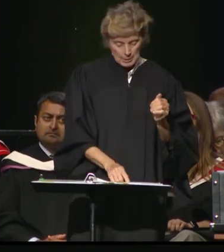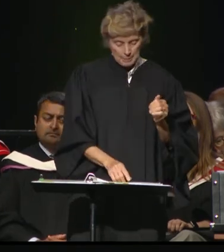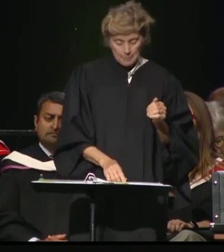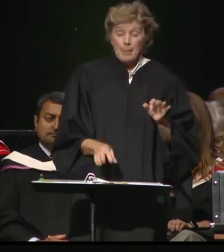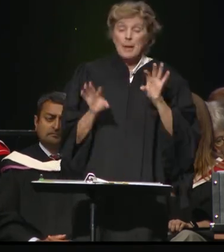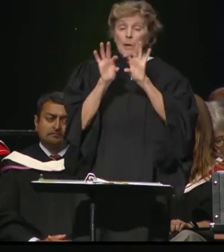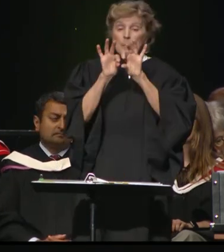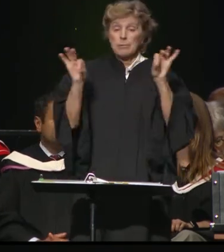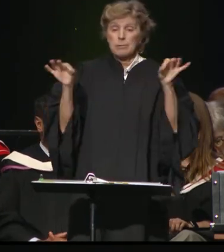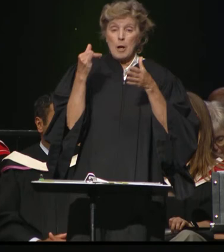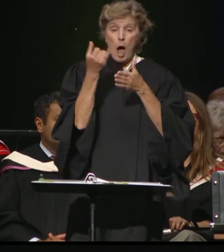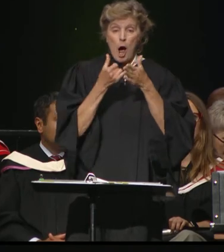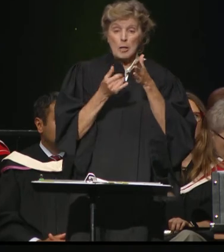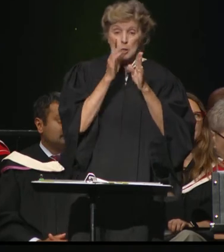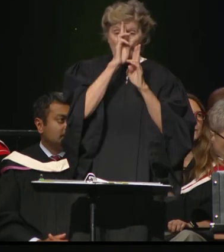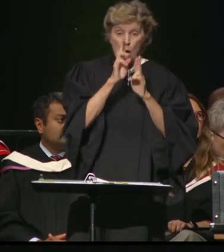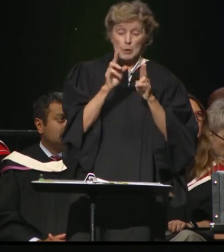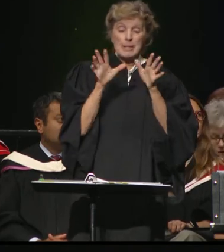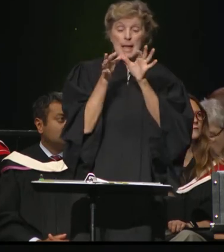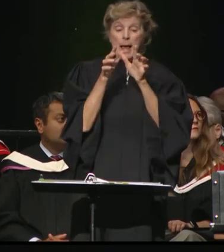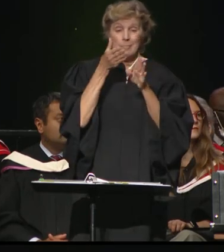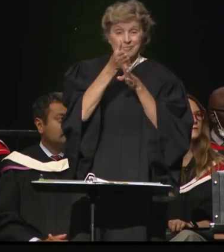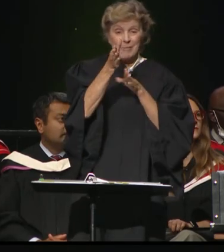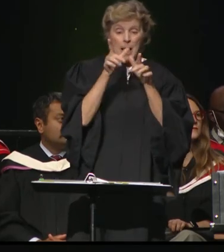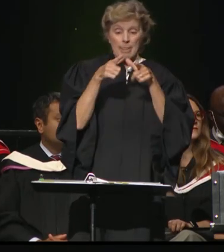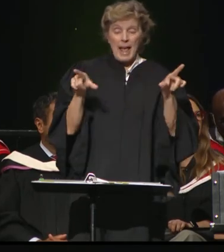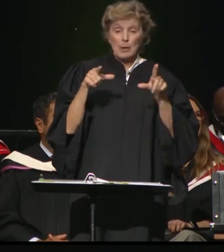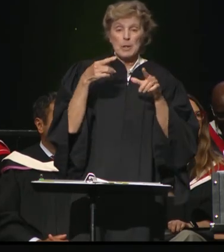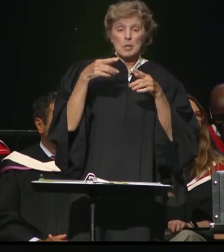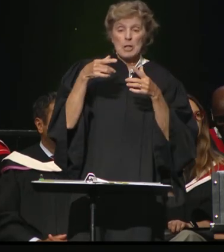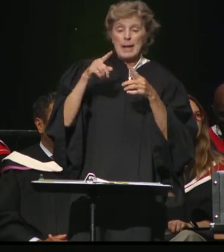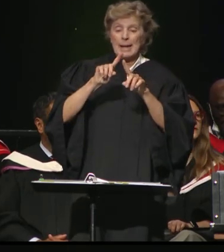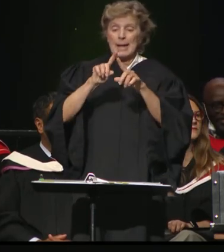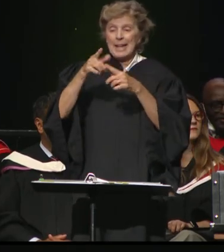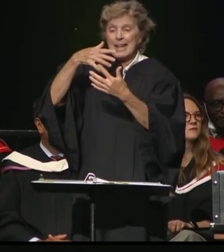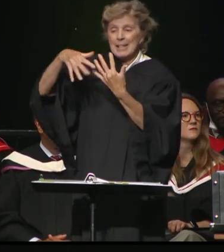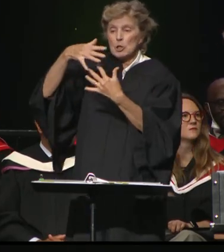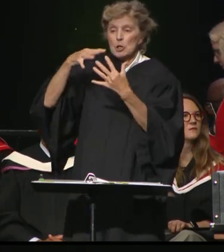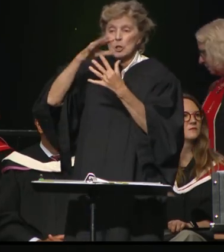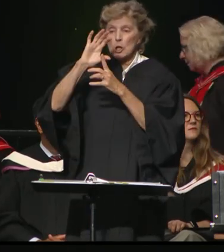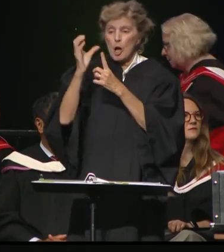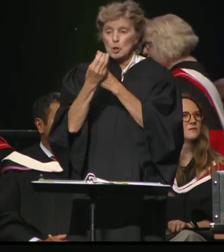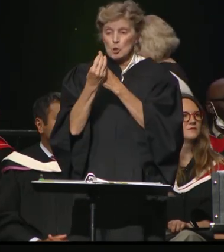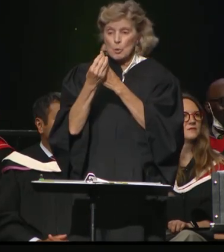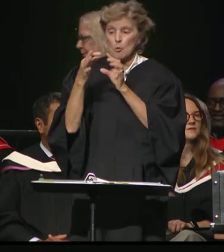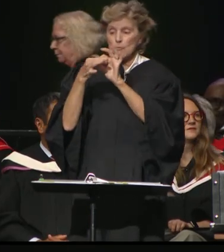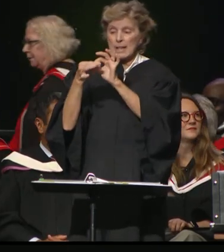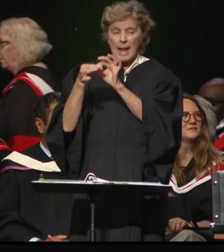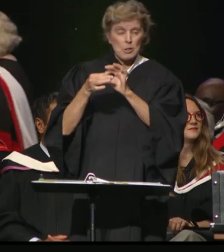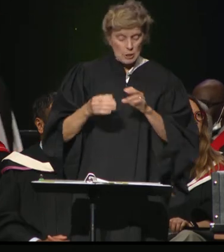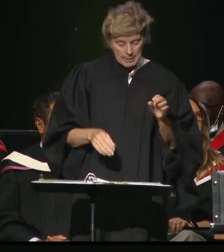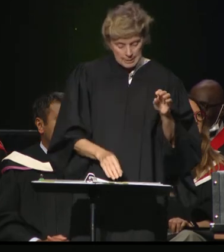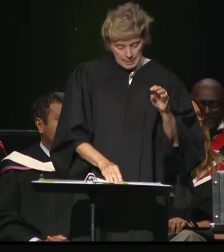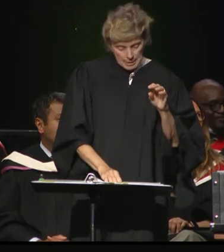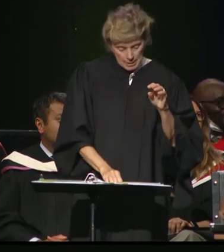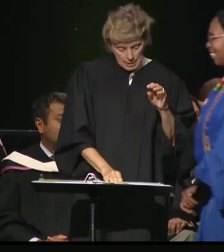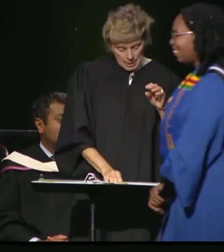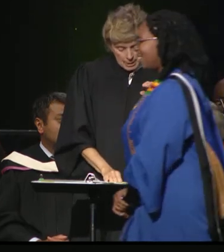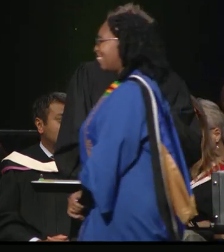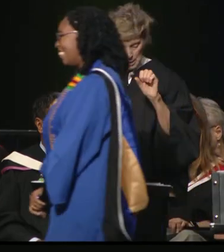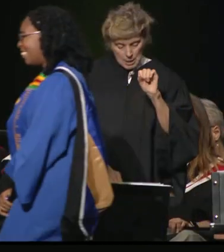Bachelor of Arts Honors, Language and Intercultural Relations. Siobhan Alexis.